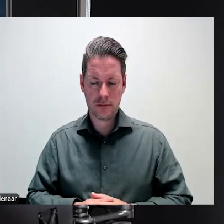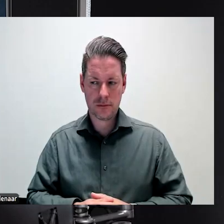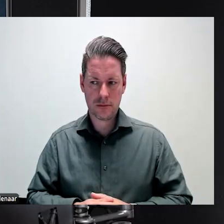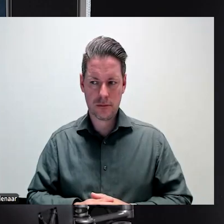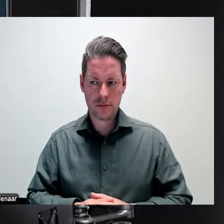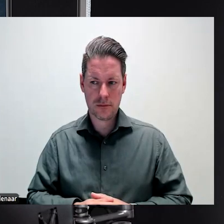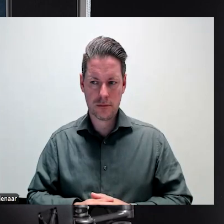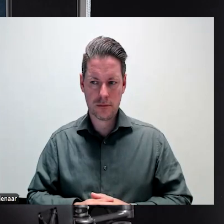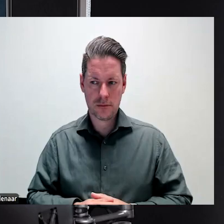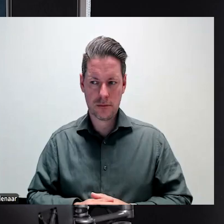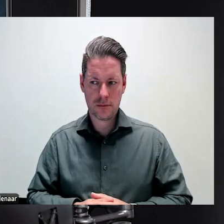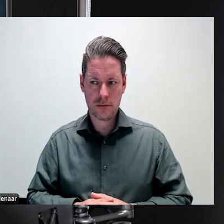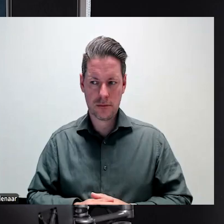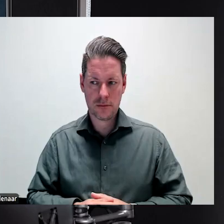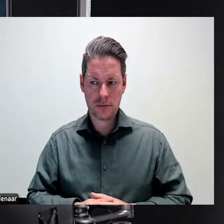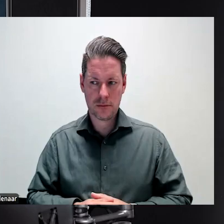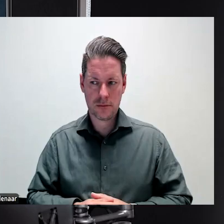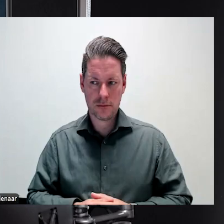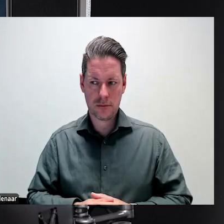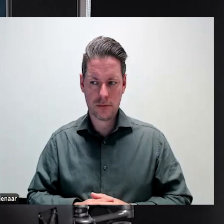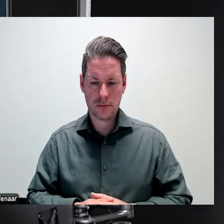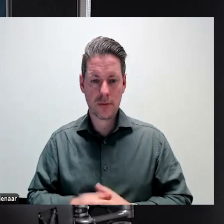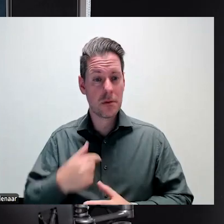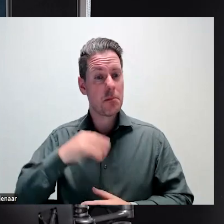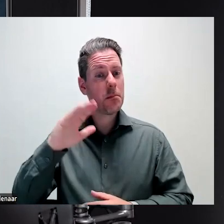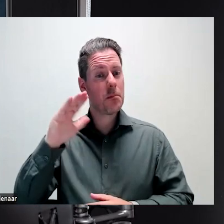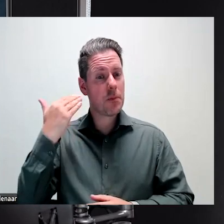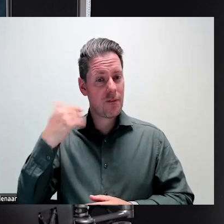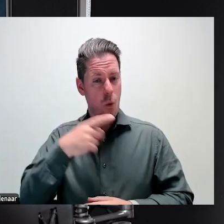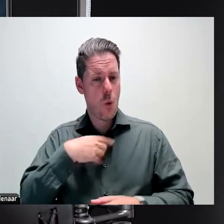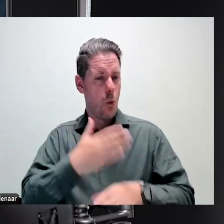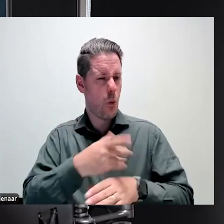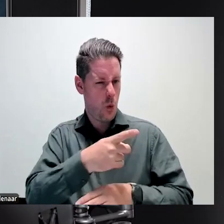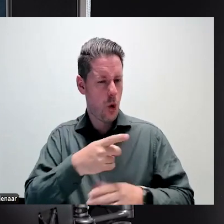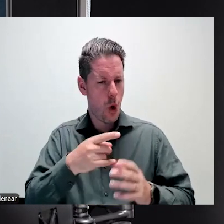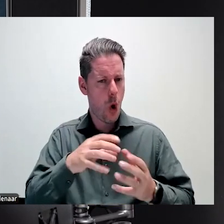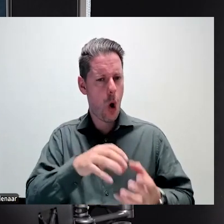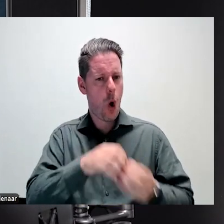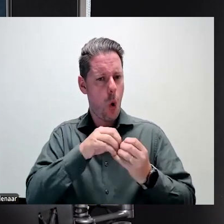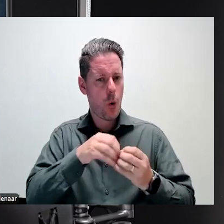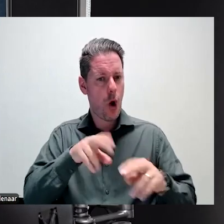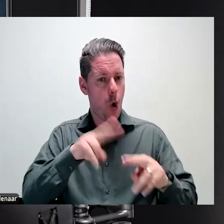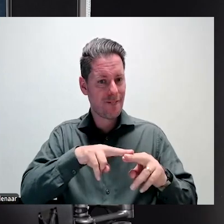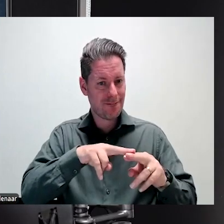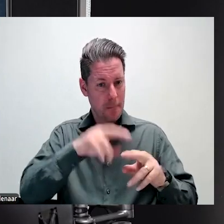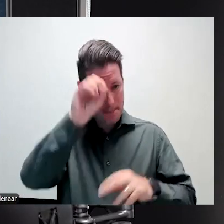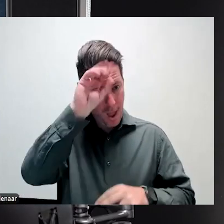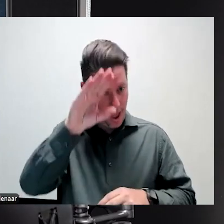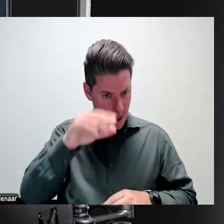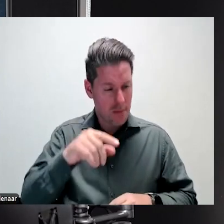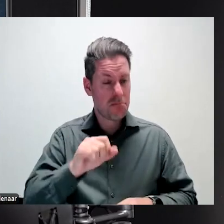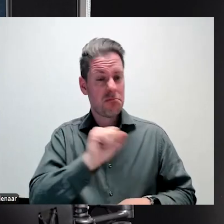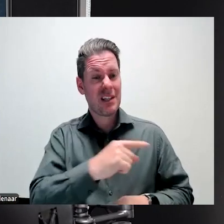the owner of a copper mine back in the late 60s. His son was blind, and I was terribly worried